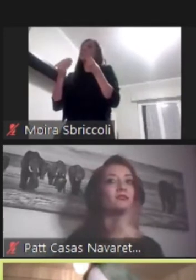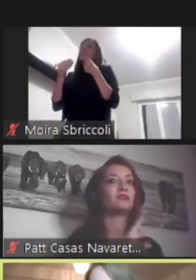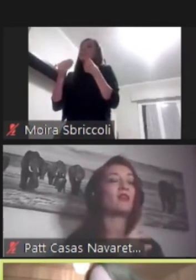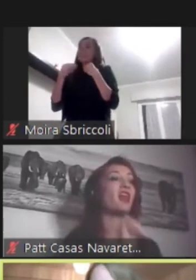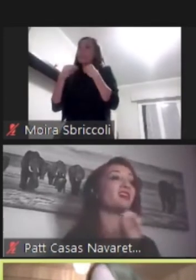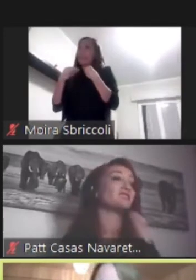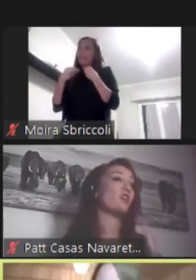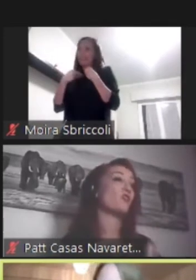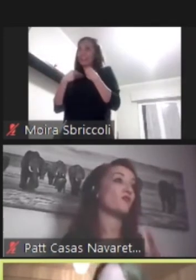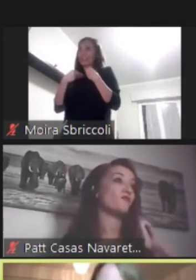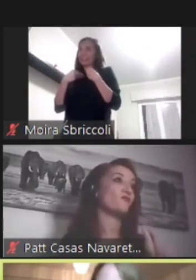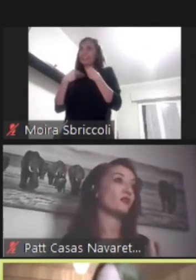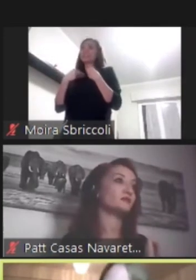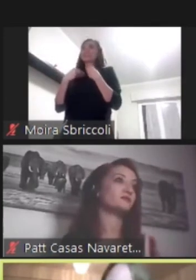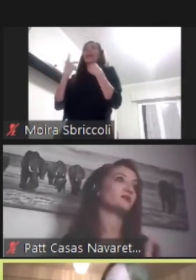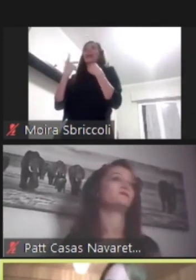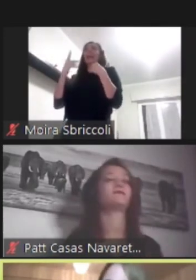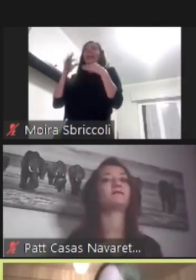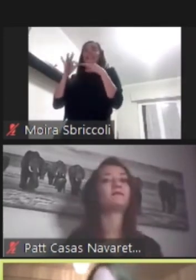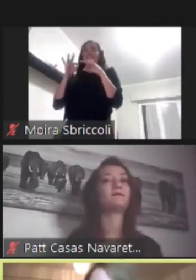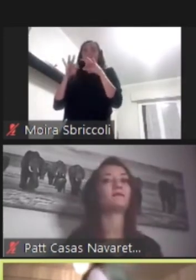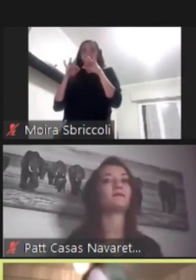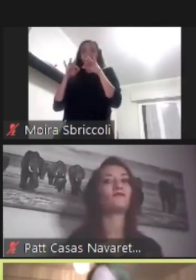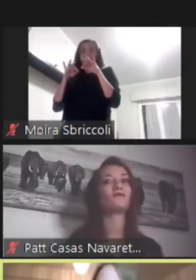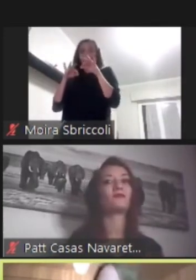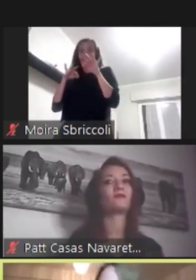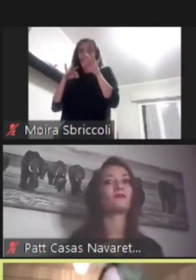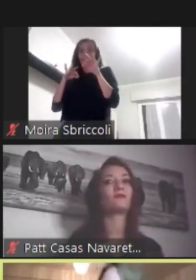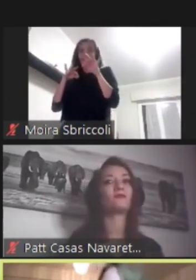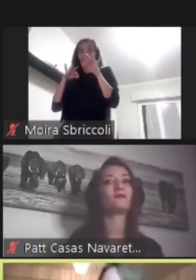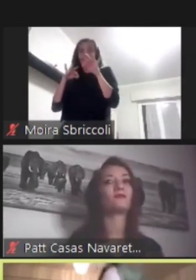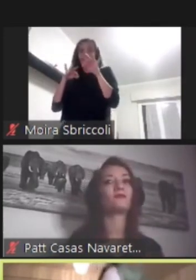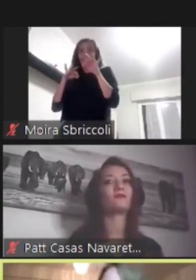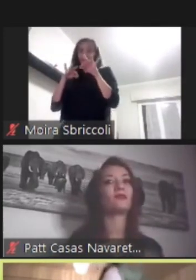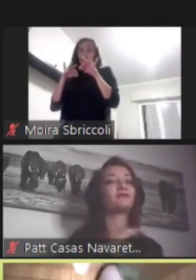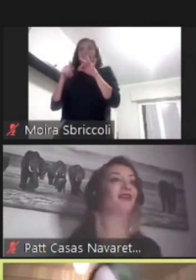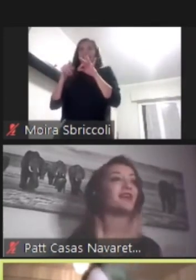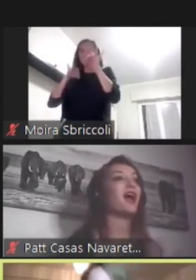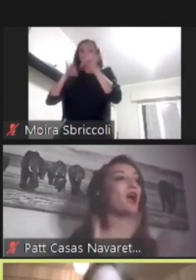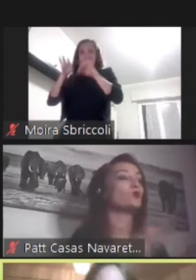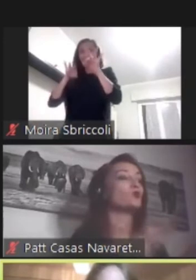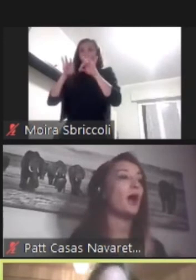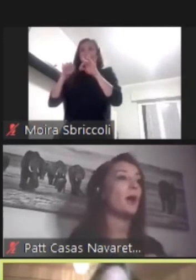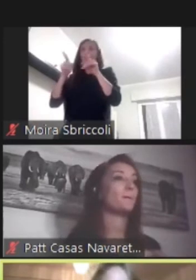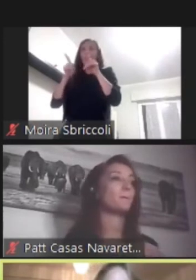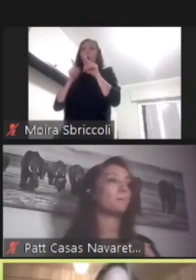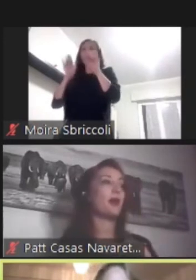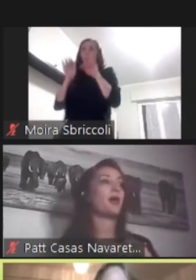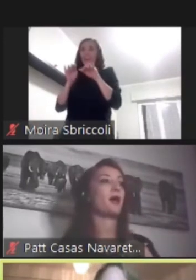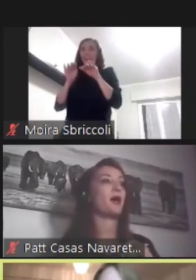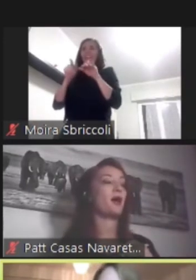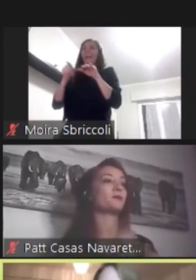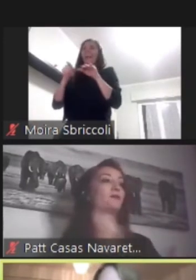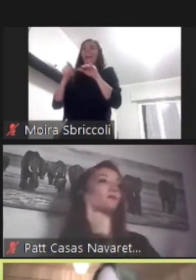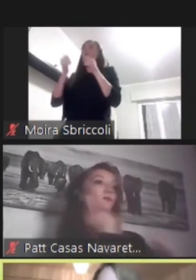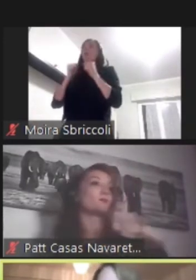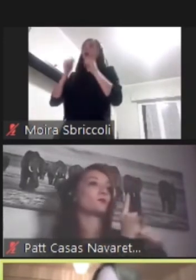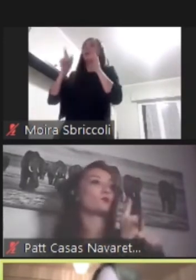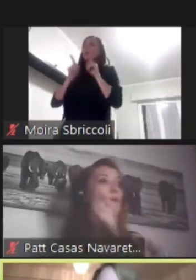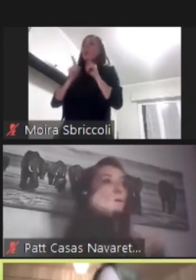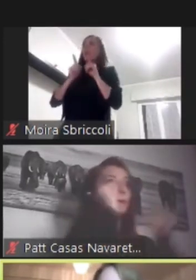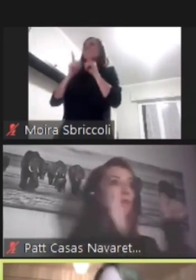outside biological influences like colds and virus, bacteria. When the